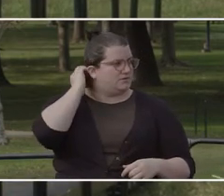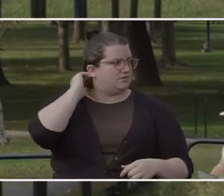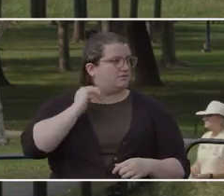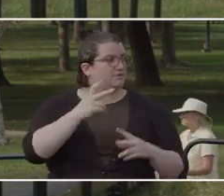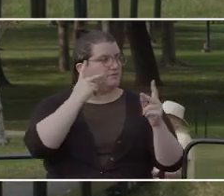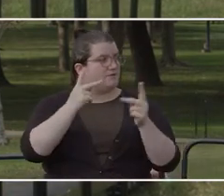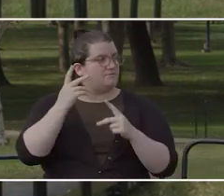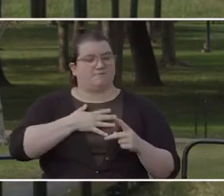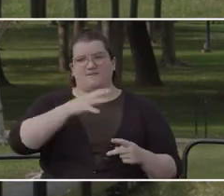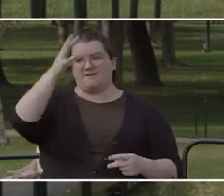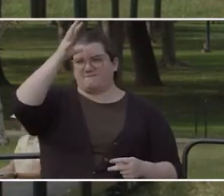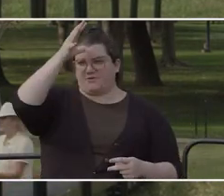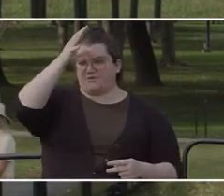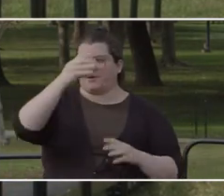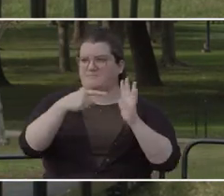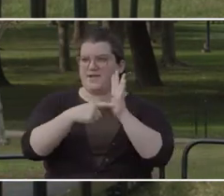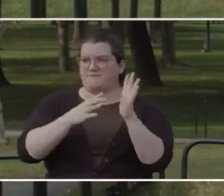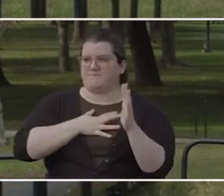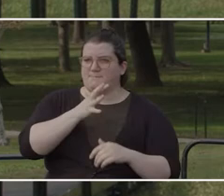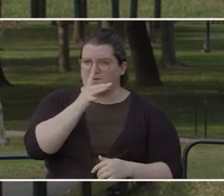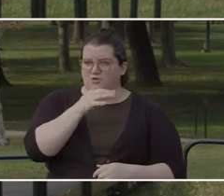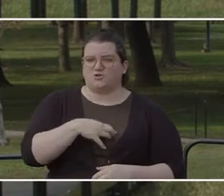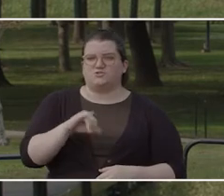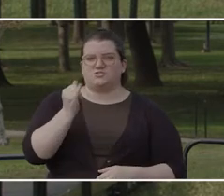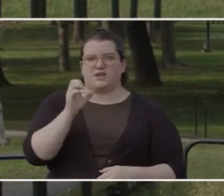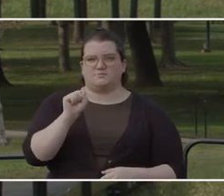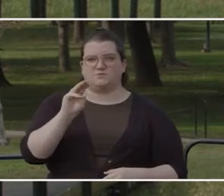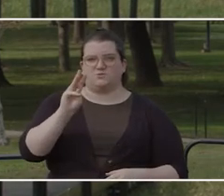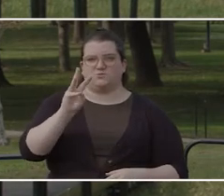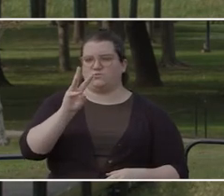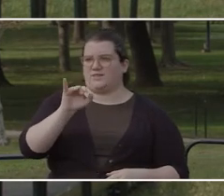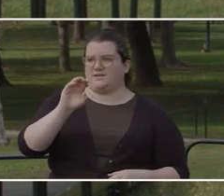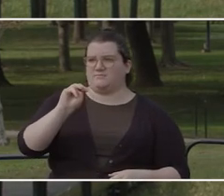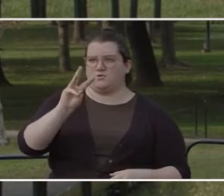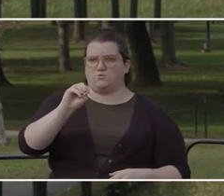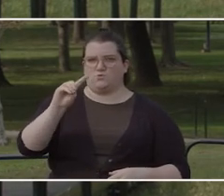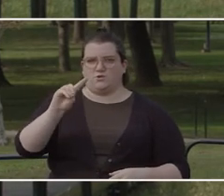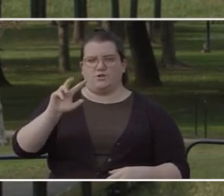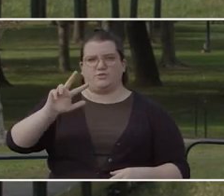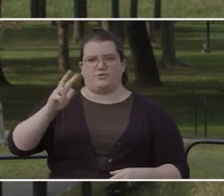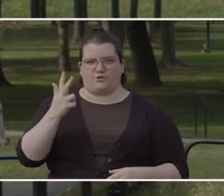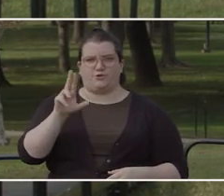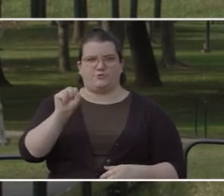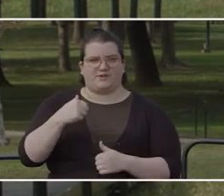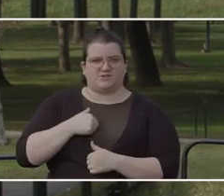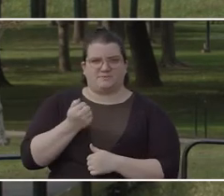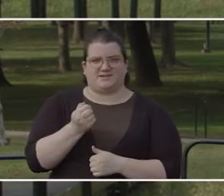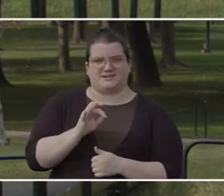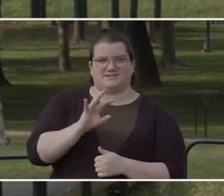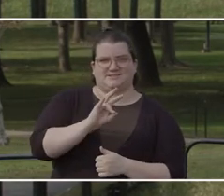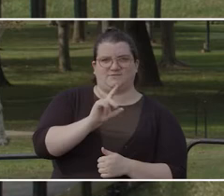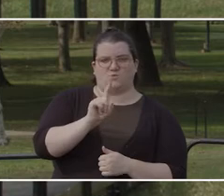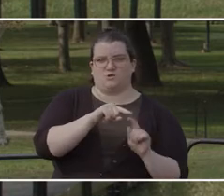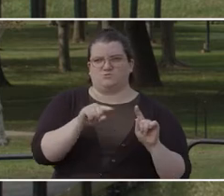In memory of my father and on behalf of my mother, James William Wood III, U.S. Army, 1971 to